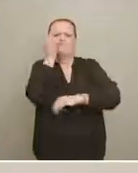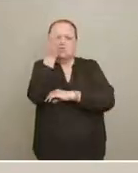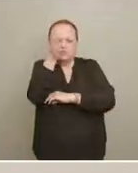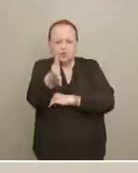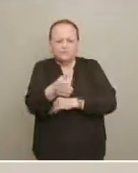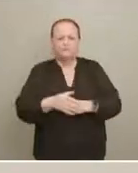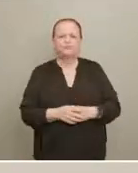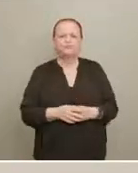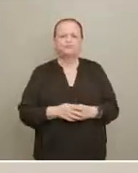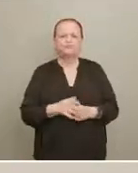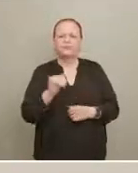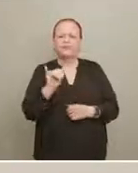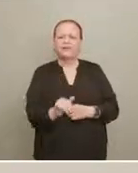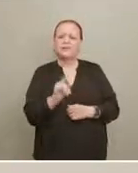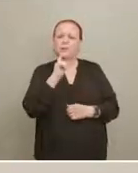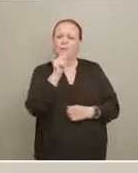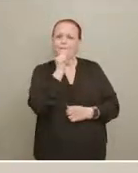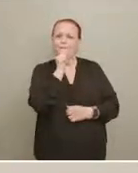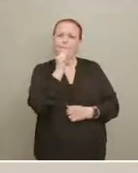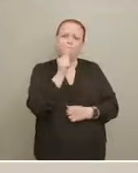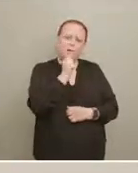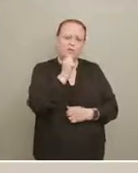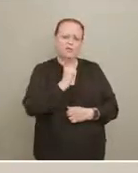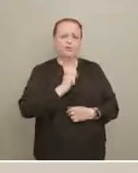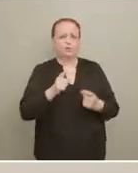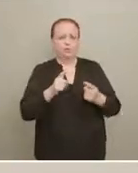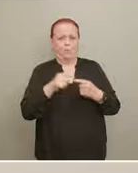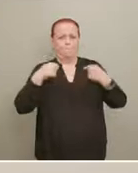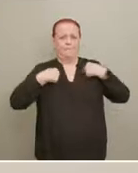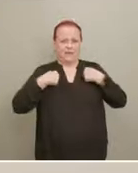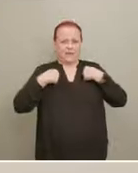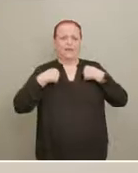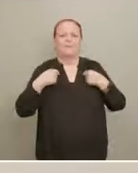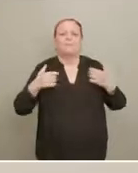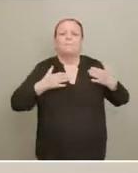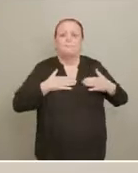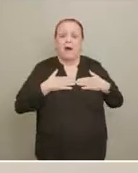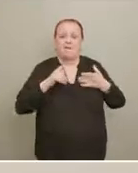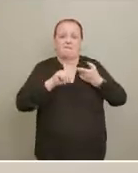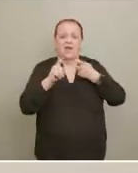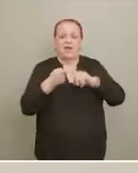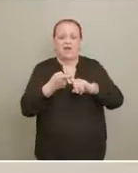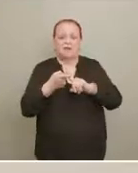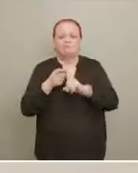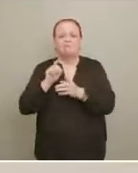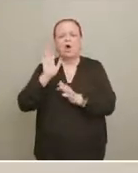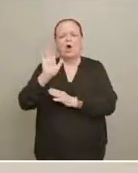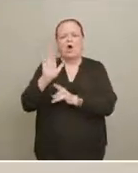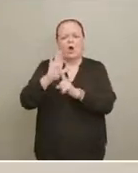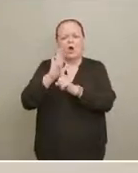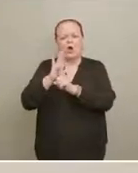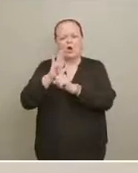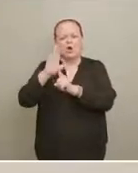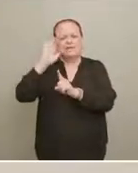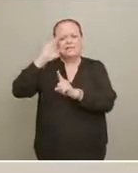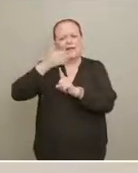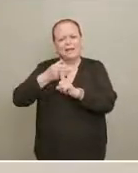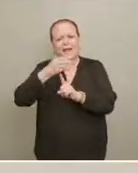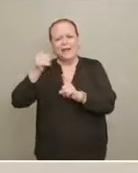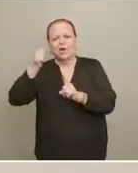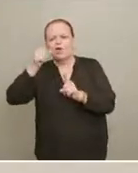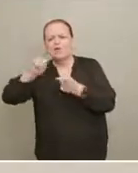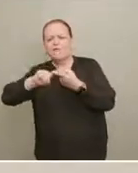This is very personal to me. I have a friend who's a mom who lost her son and his girlfriend because